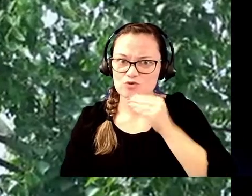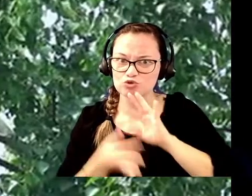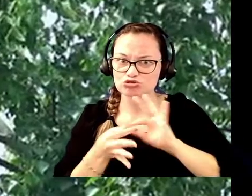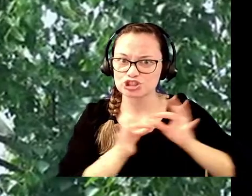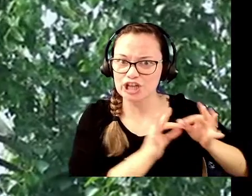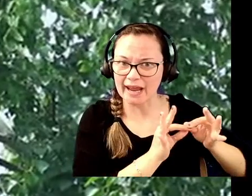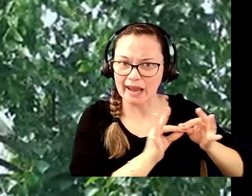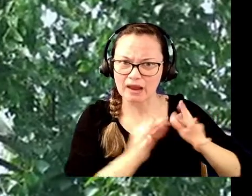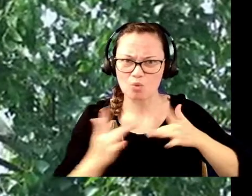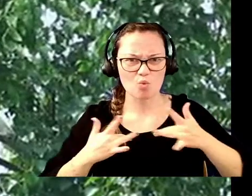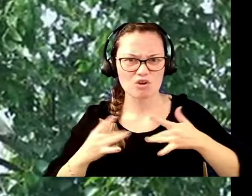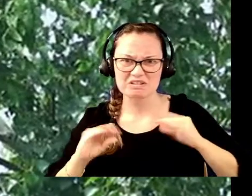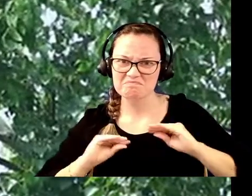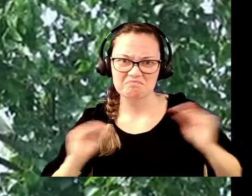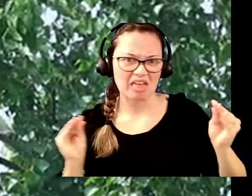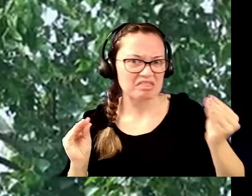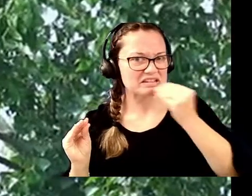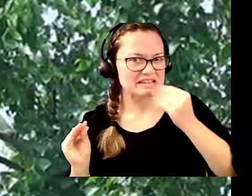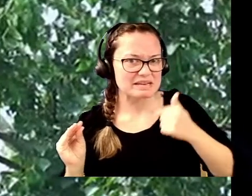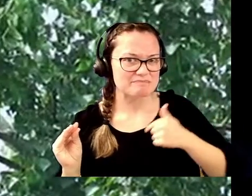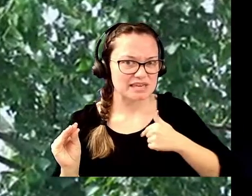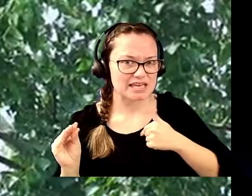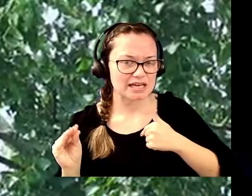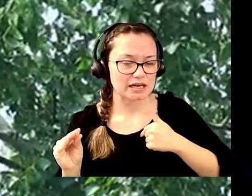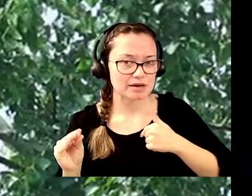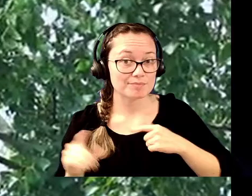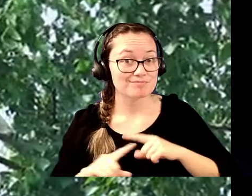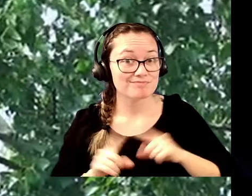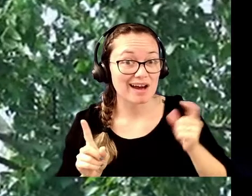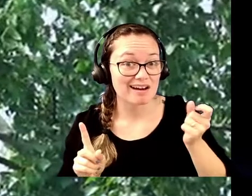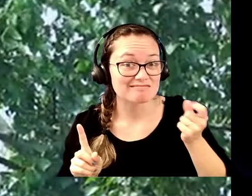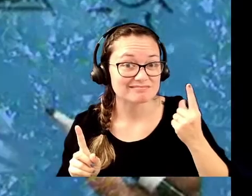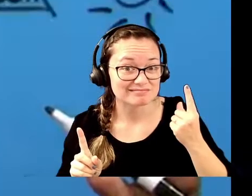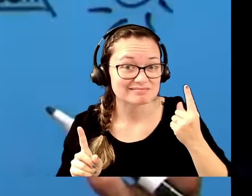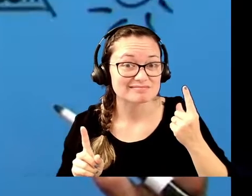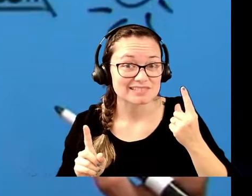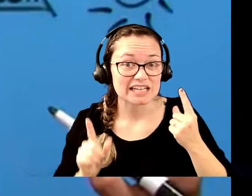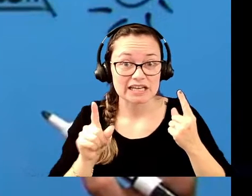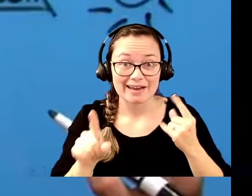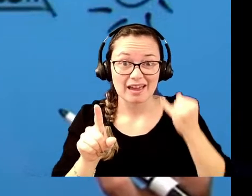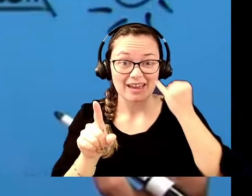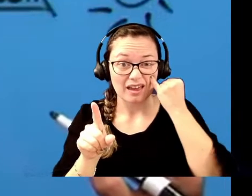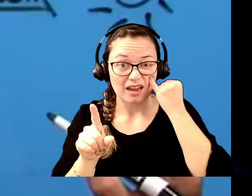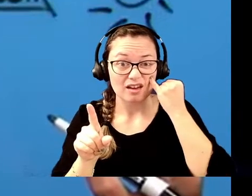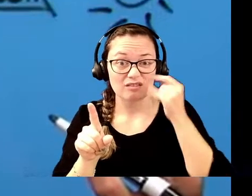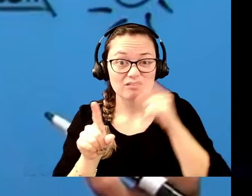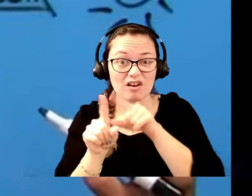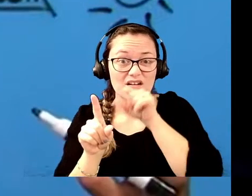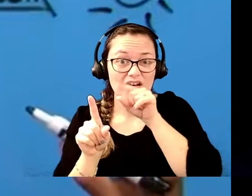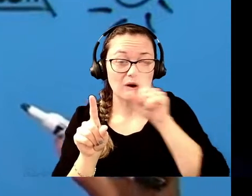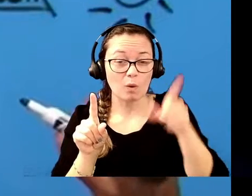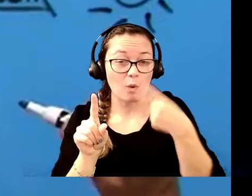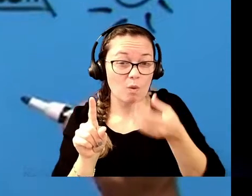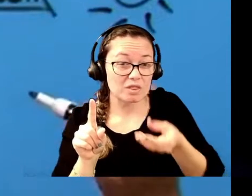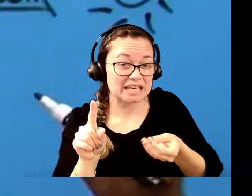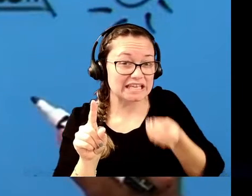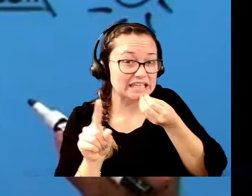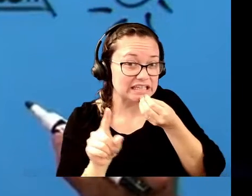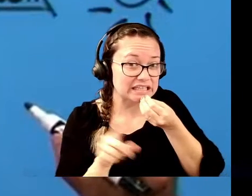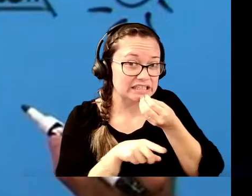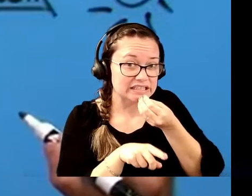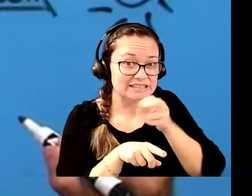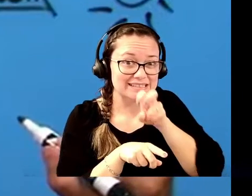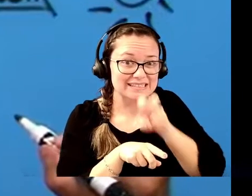about anything eating me. The only problem for this hawk is if this hawk only feeds on